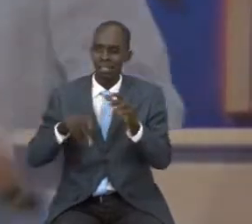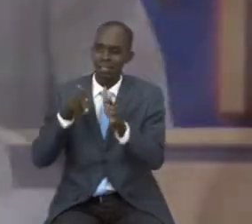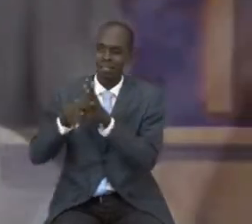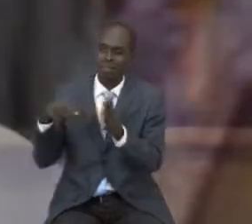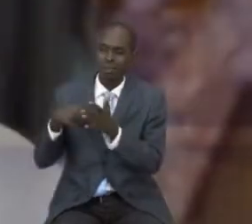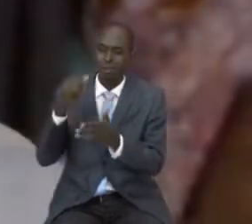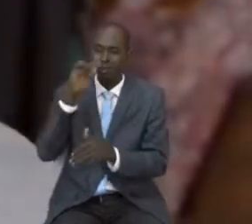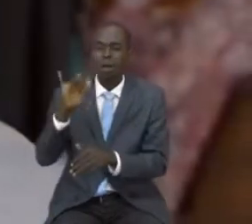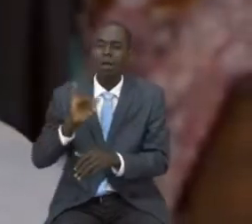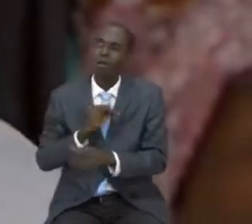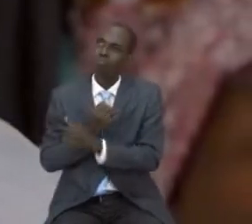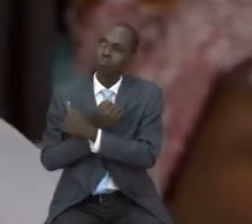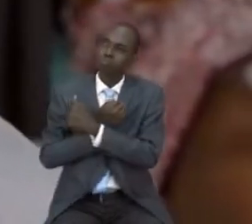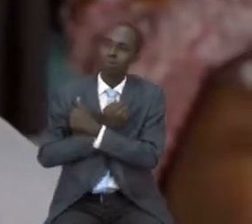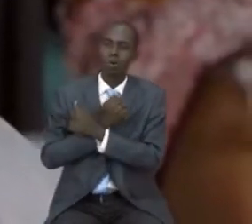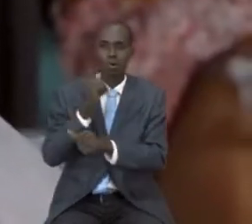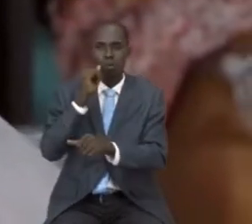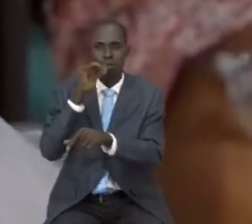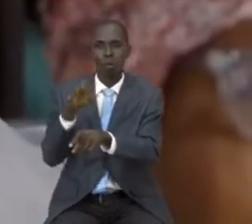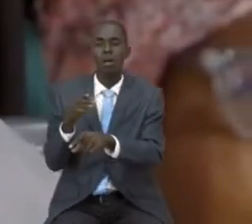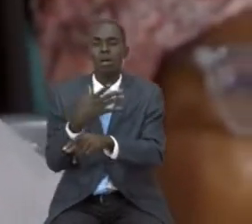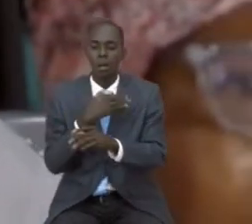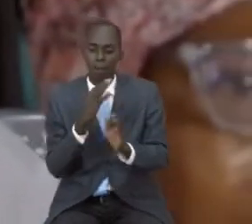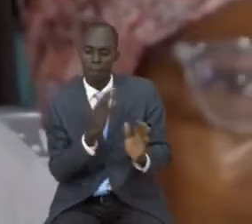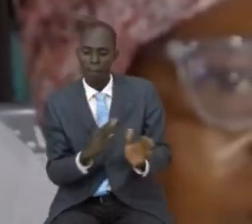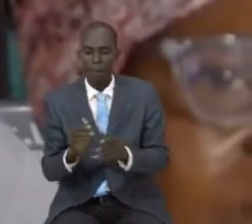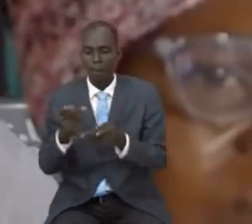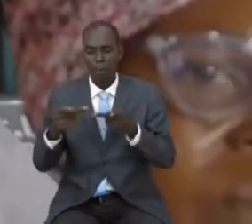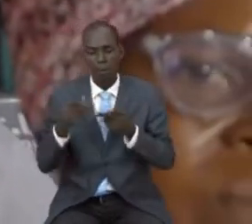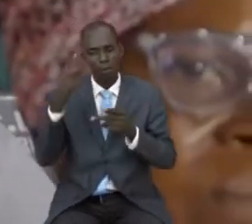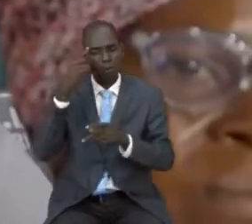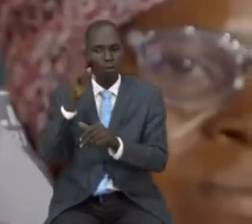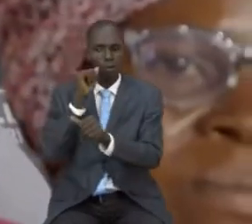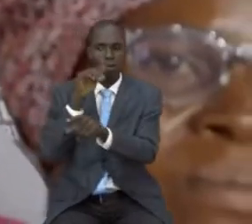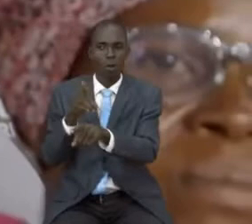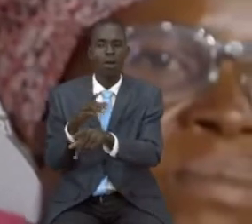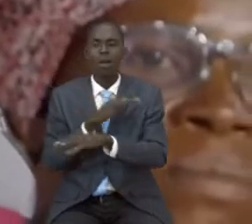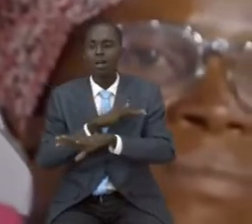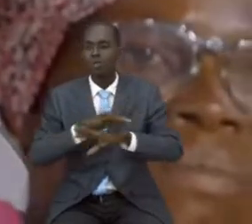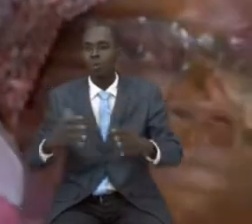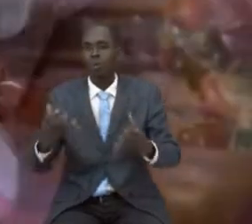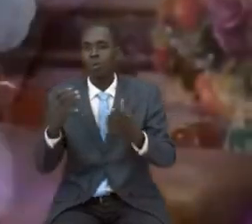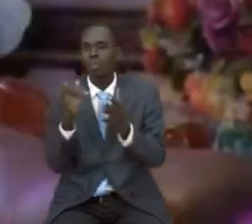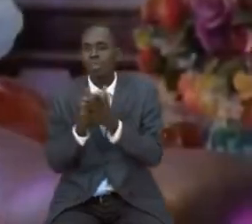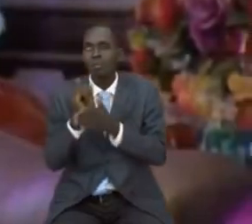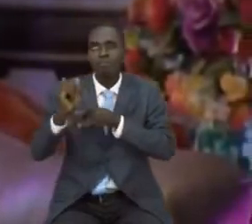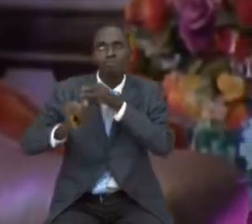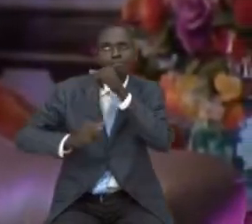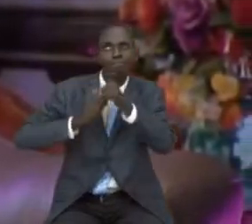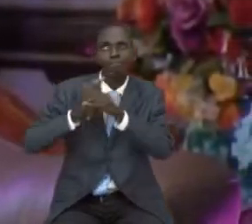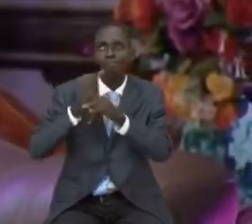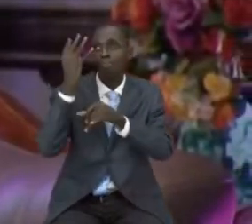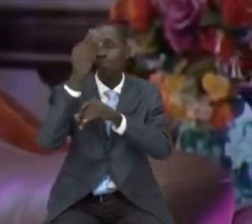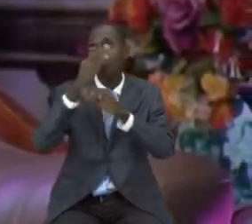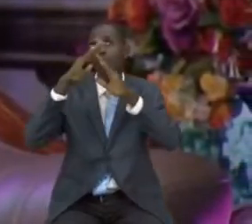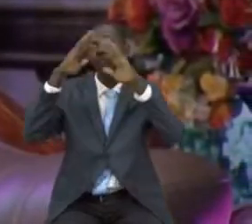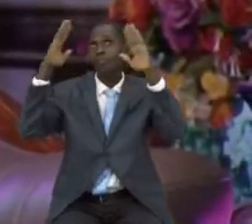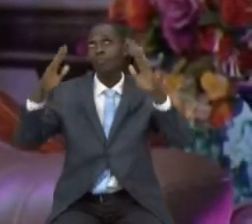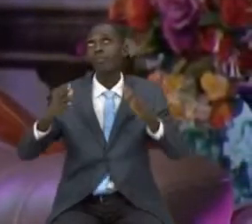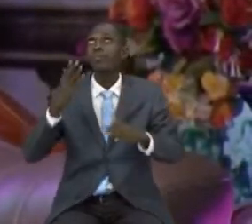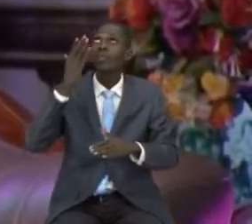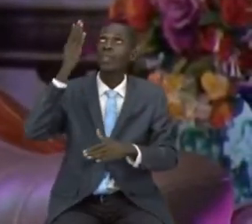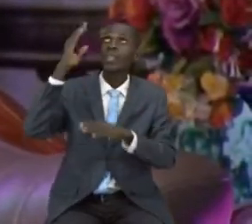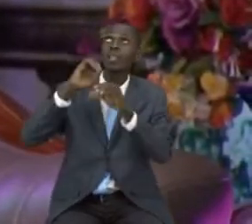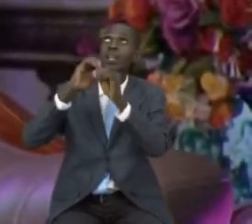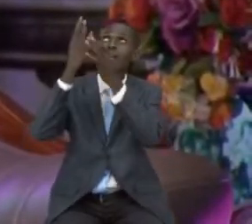her. And I'm preparing a place for her. And I don't want the mansion. I'm preparing for her in heaven to